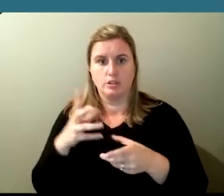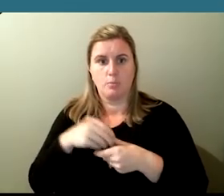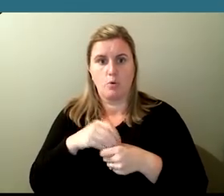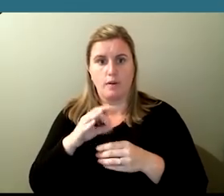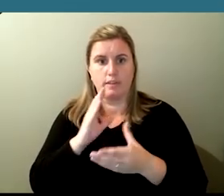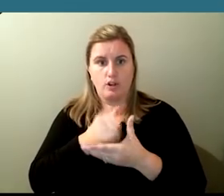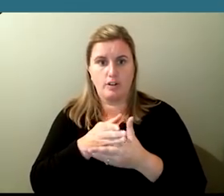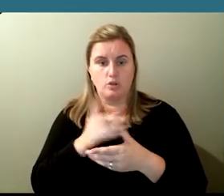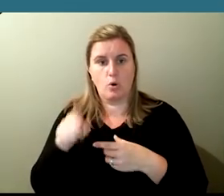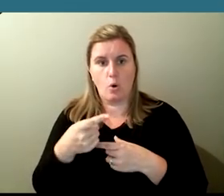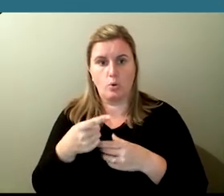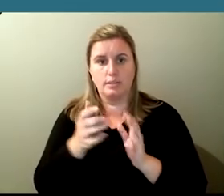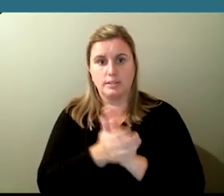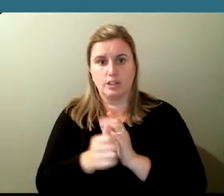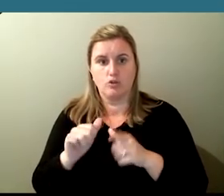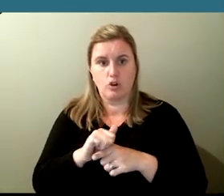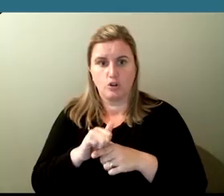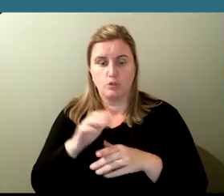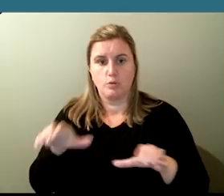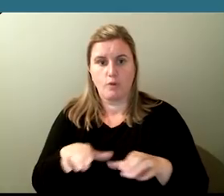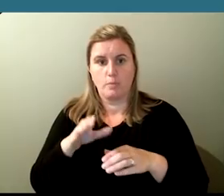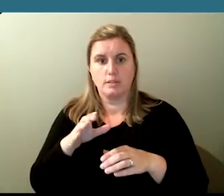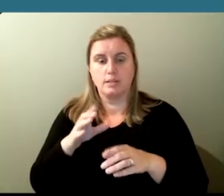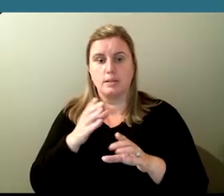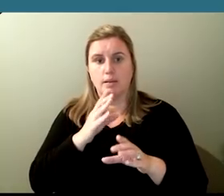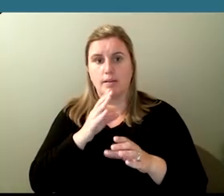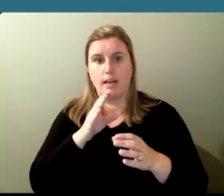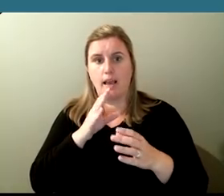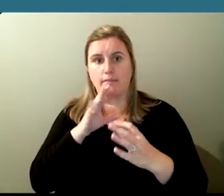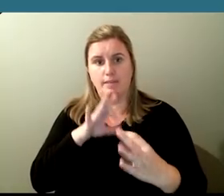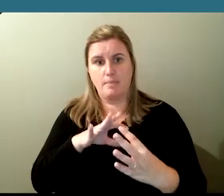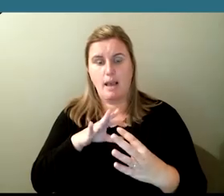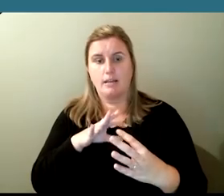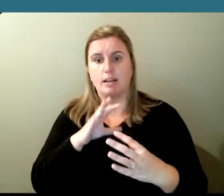intervention. Only skill rehearsal, performance feedback mainly, and skill rehearsal.